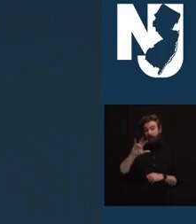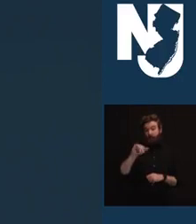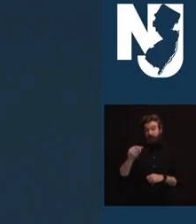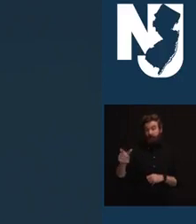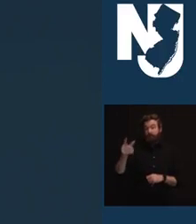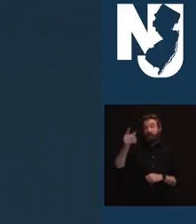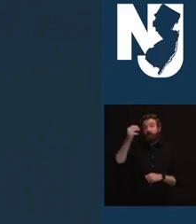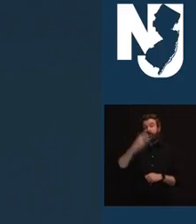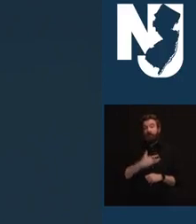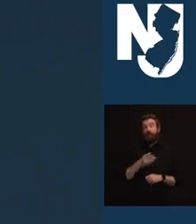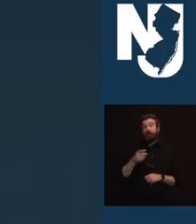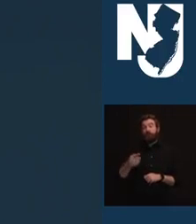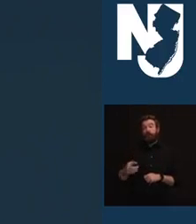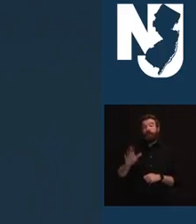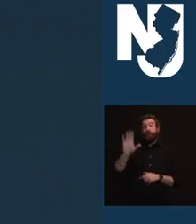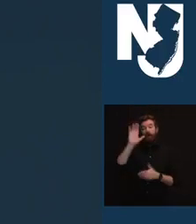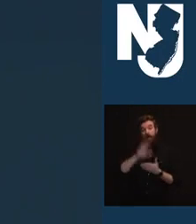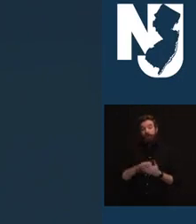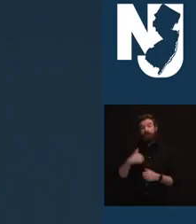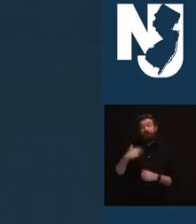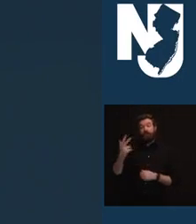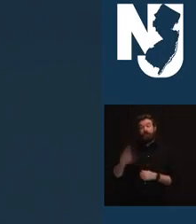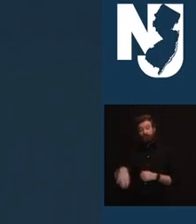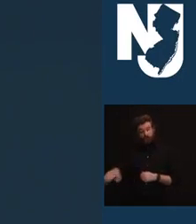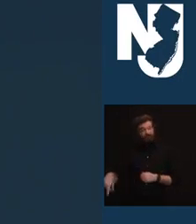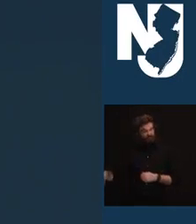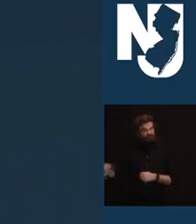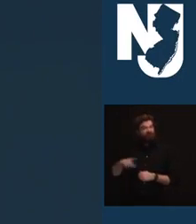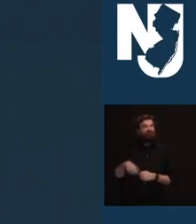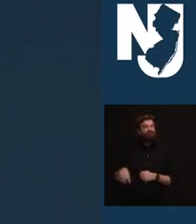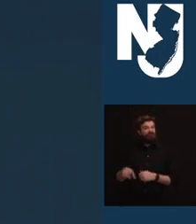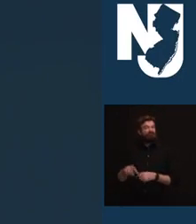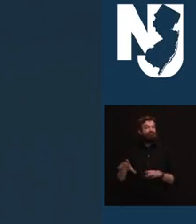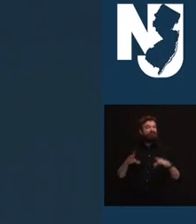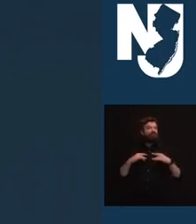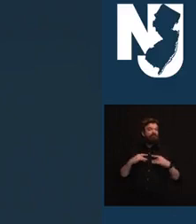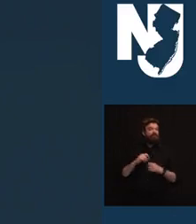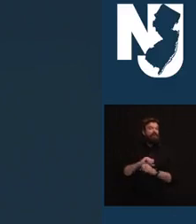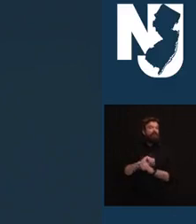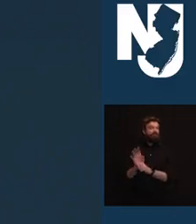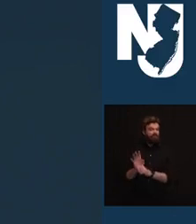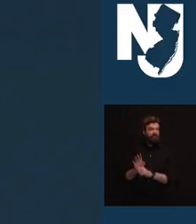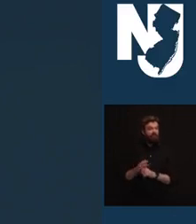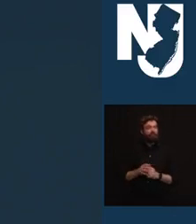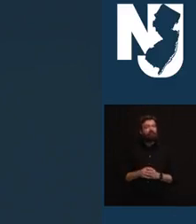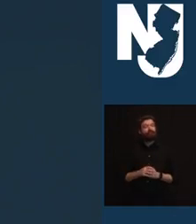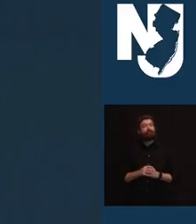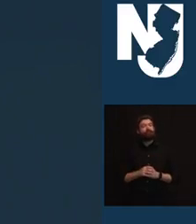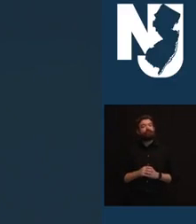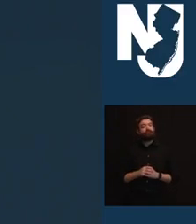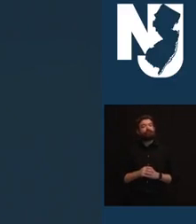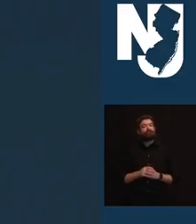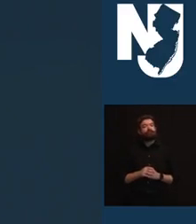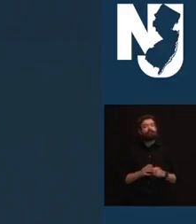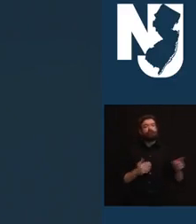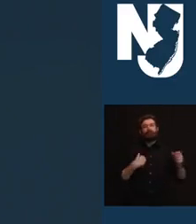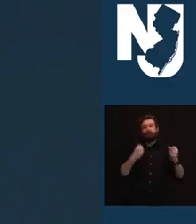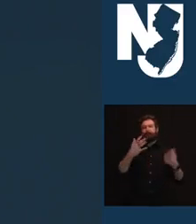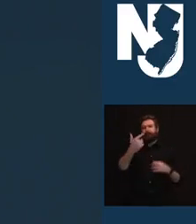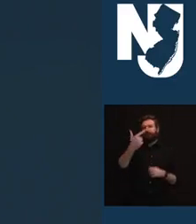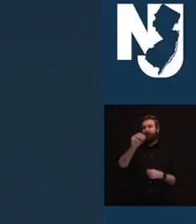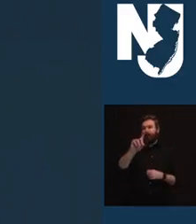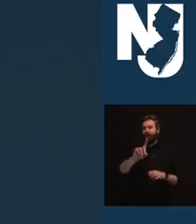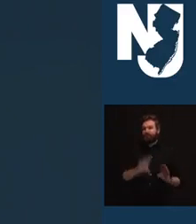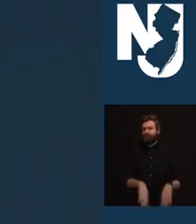COVID. Doris also leaves numerous godchildren and special adopted children and grandchildren, people she welcomed to her